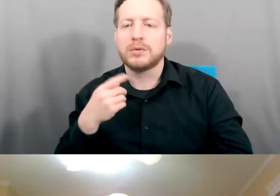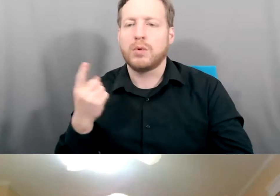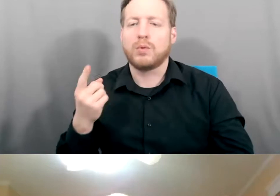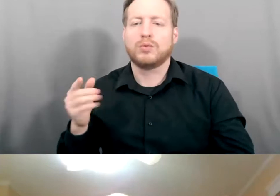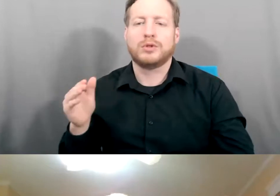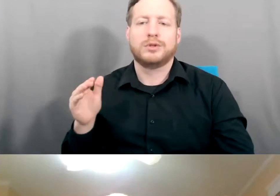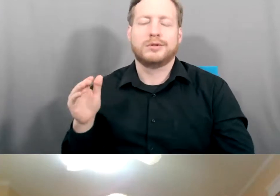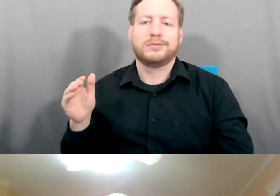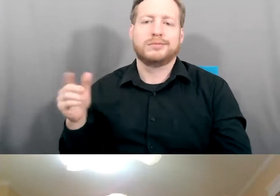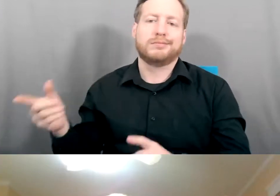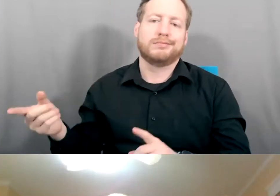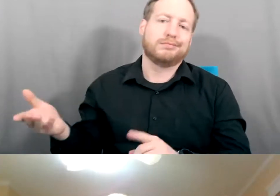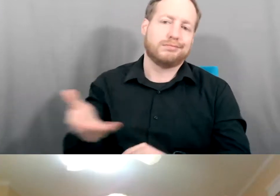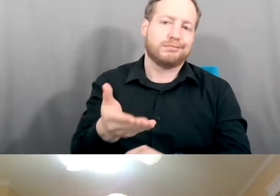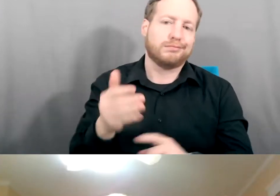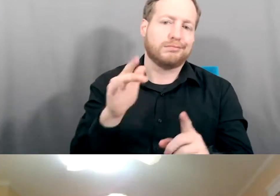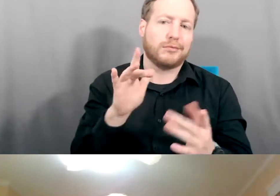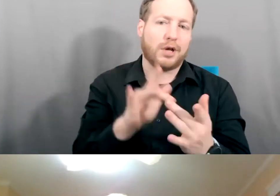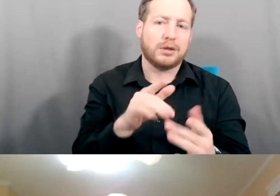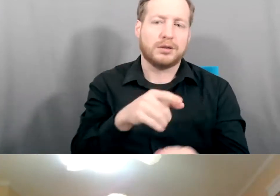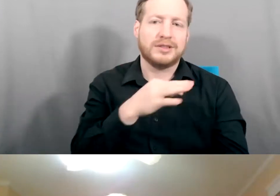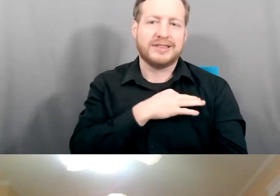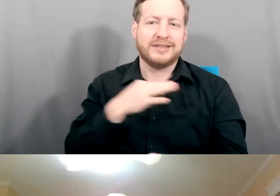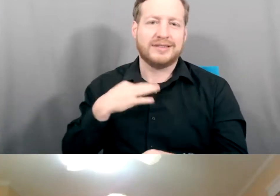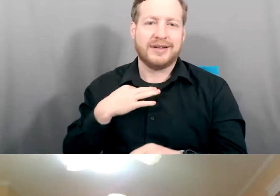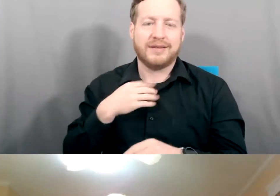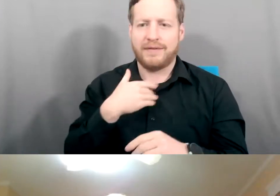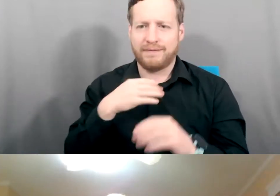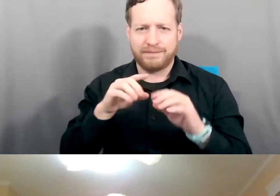they want a copy of a document, and